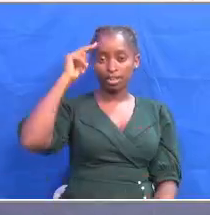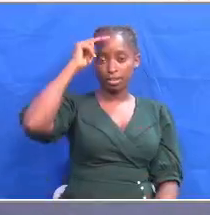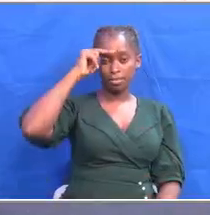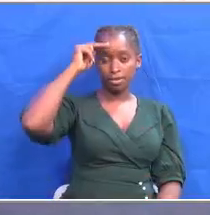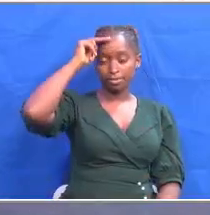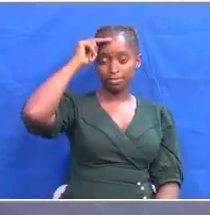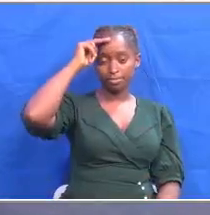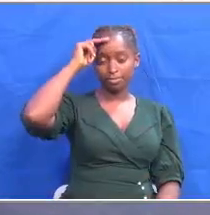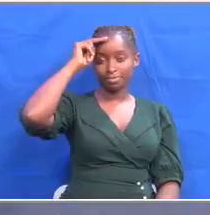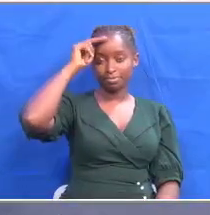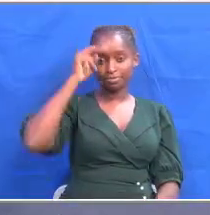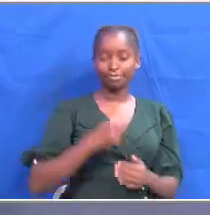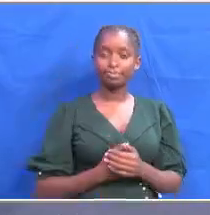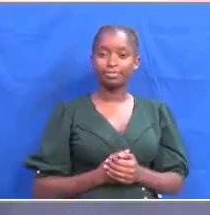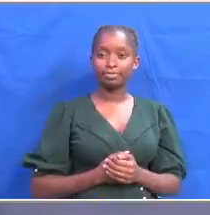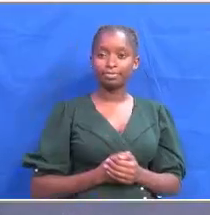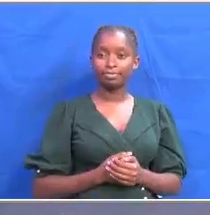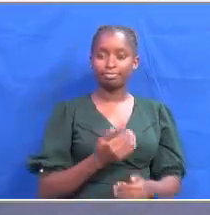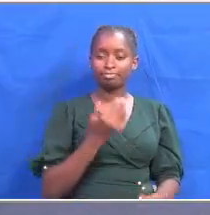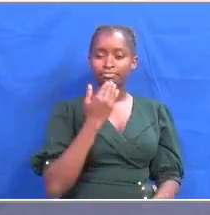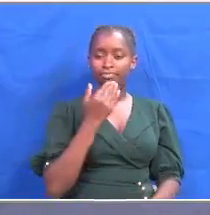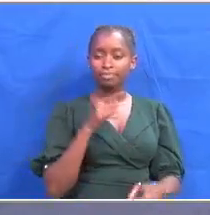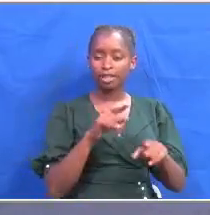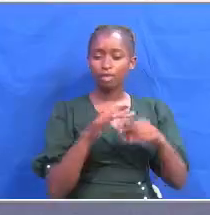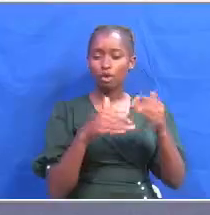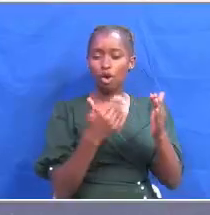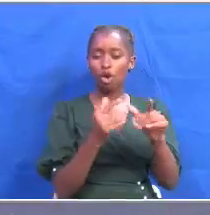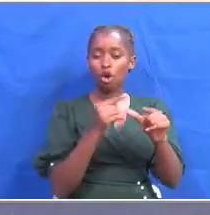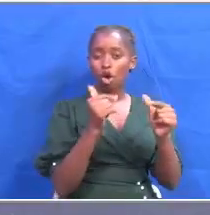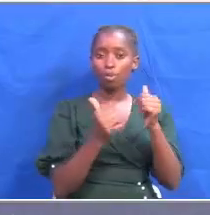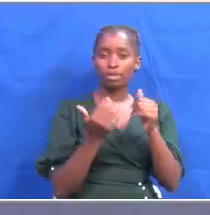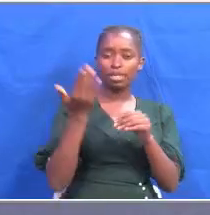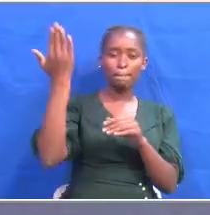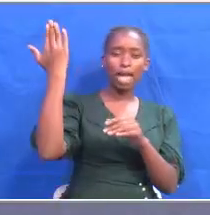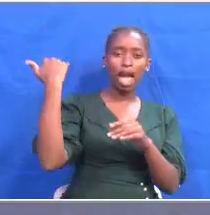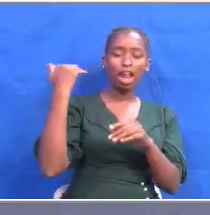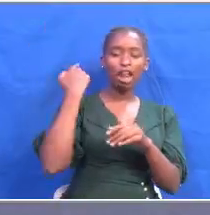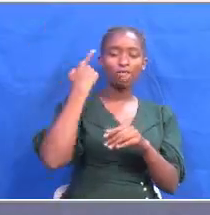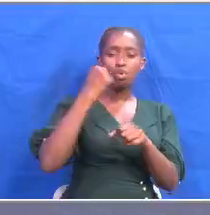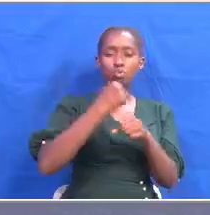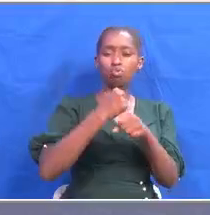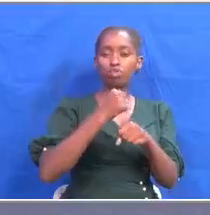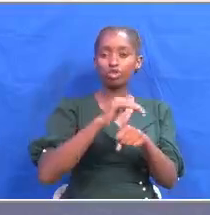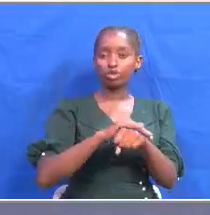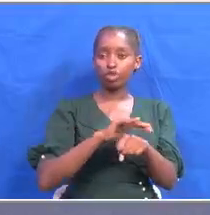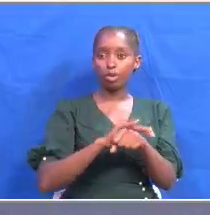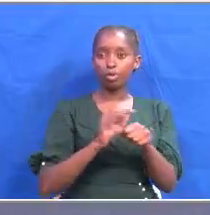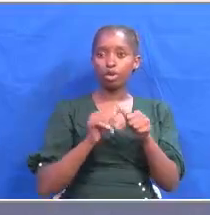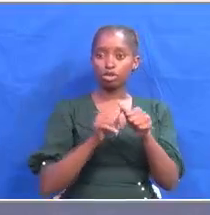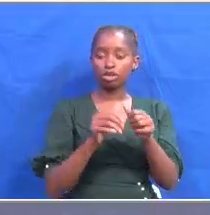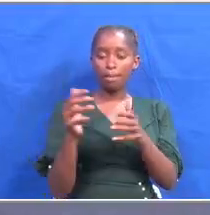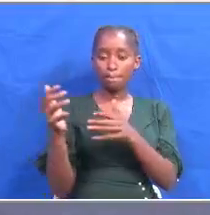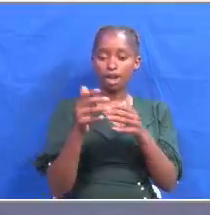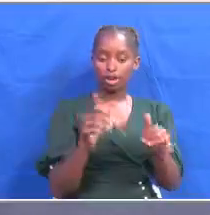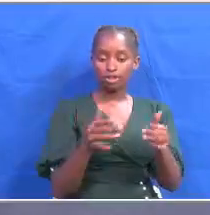Rhoda Nyamai. I also thank the crew behind the scenes also for the wonderful job they've done to bring you this